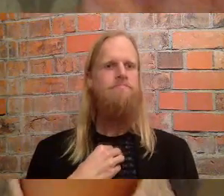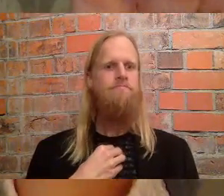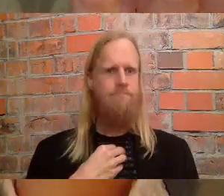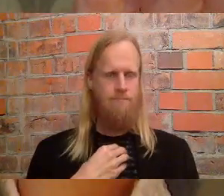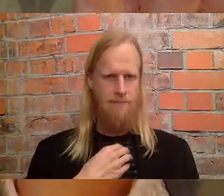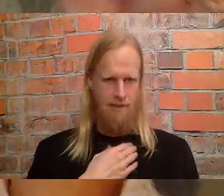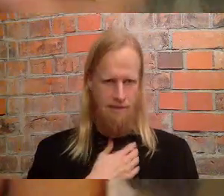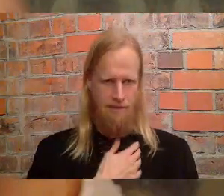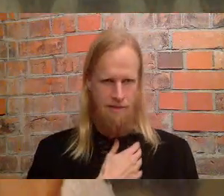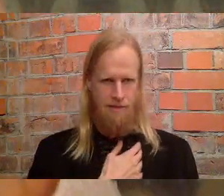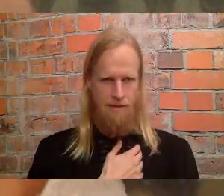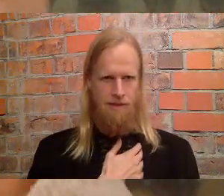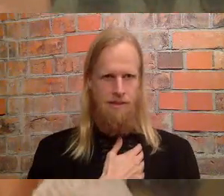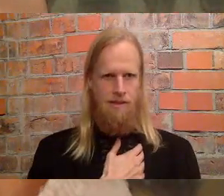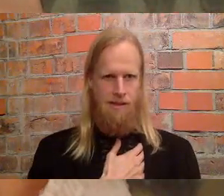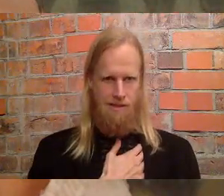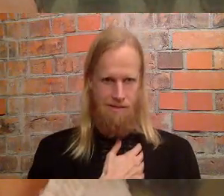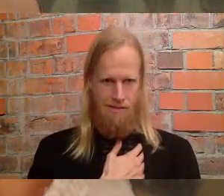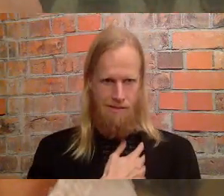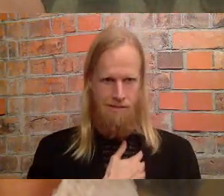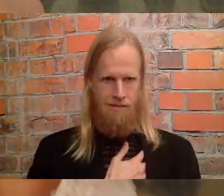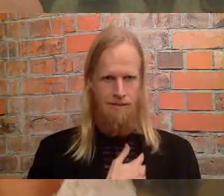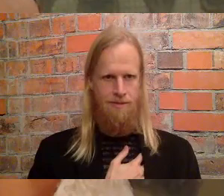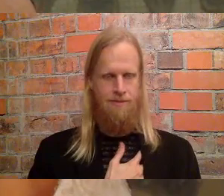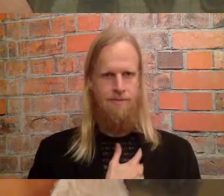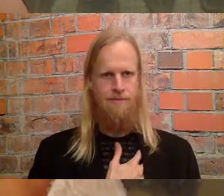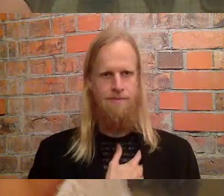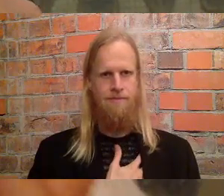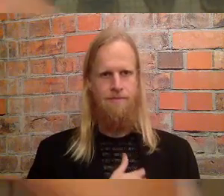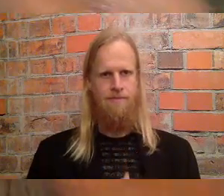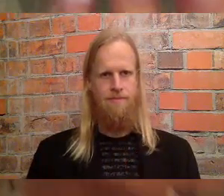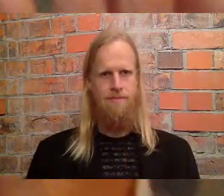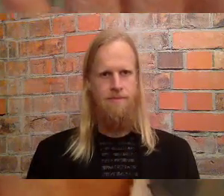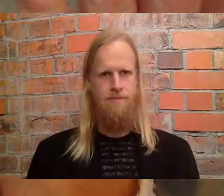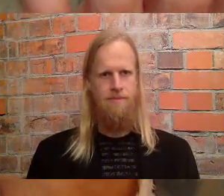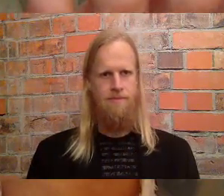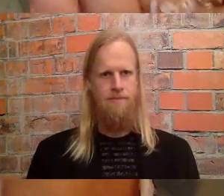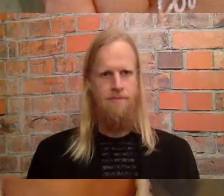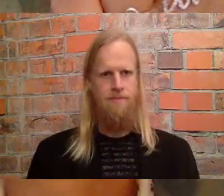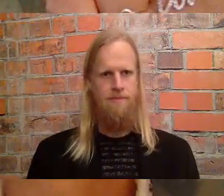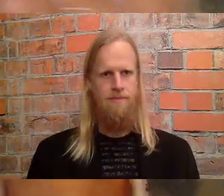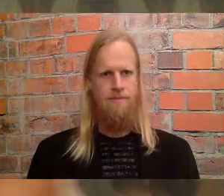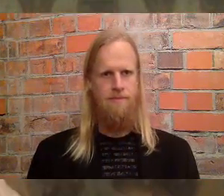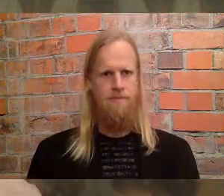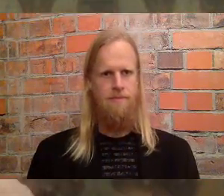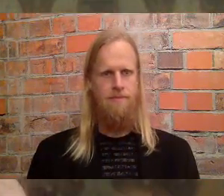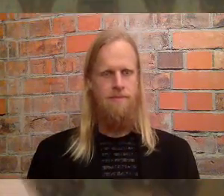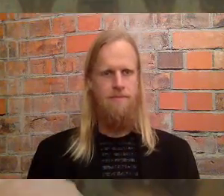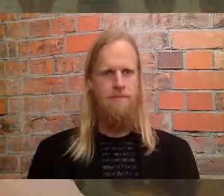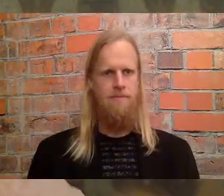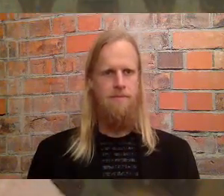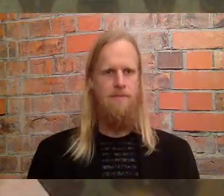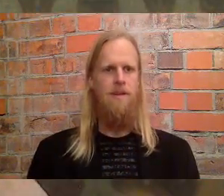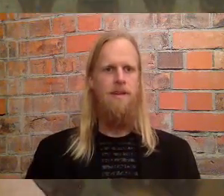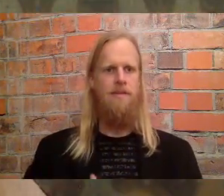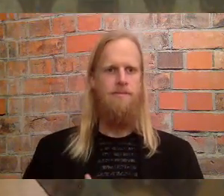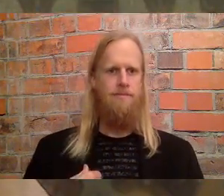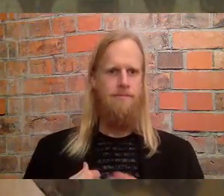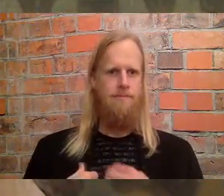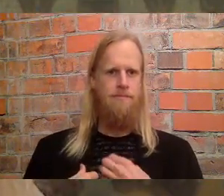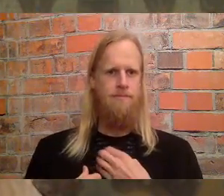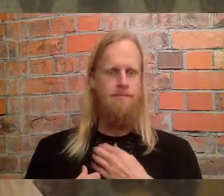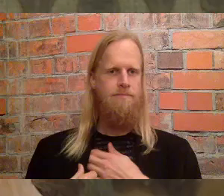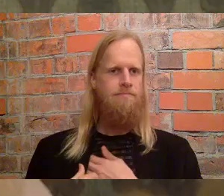And tapped. And wondered if this was ever really going to be enough. Will